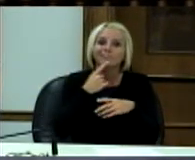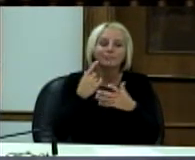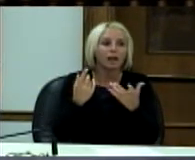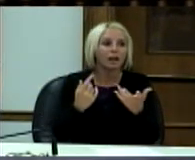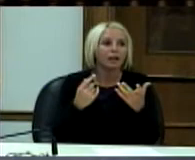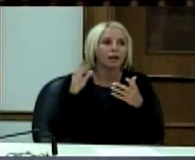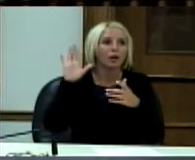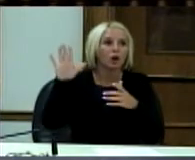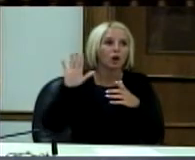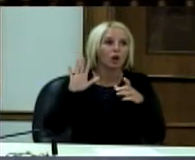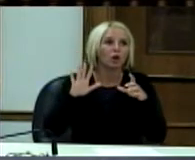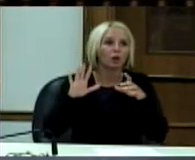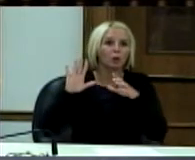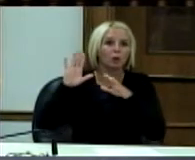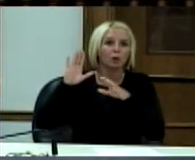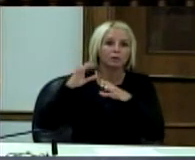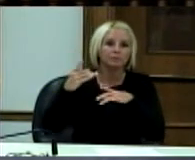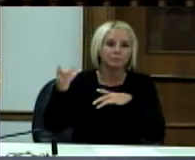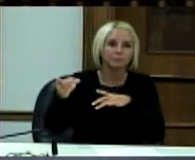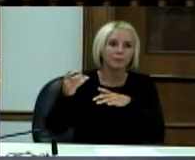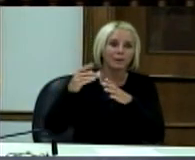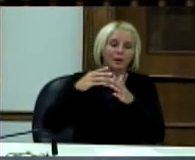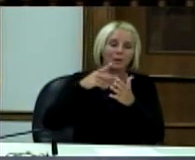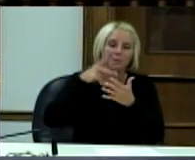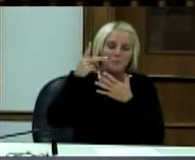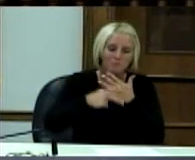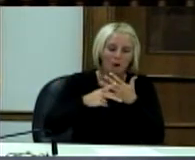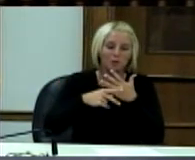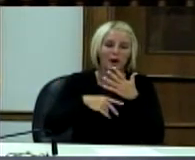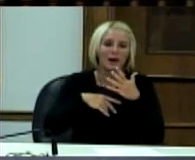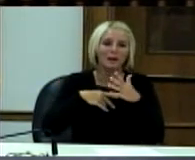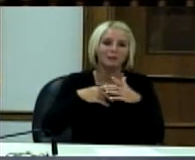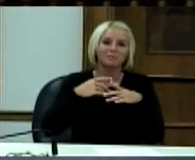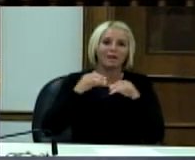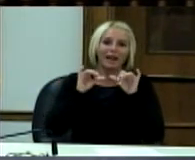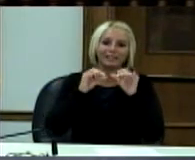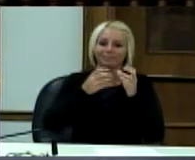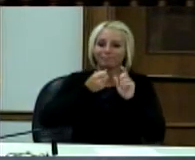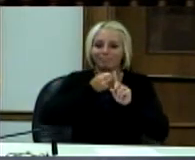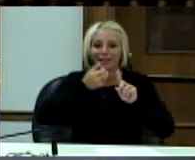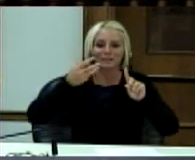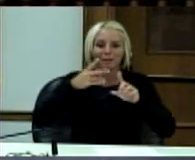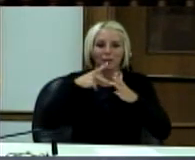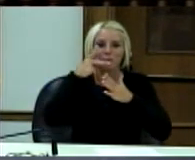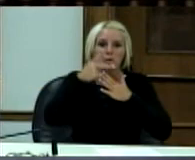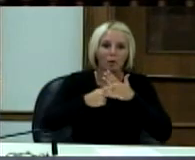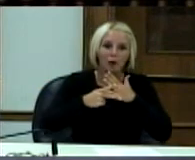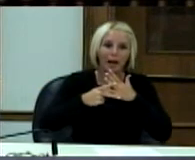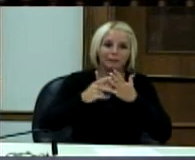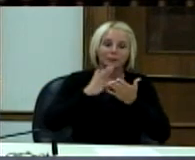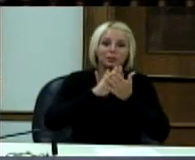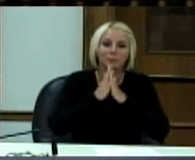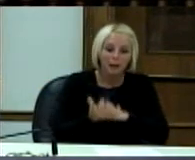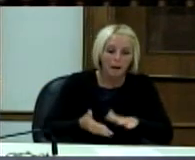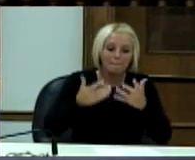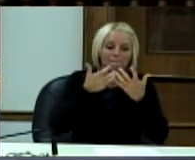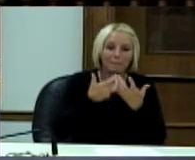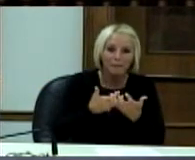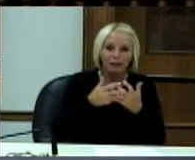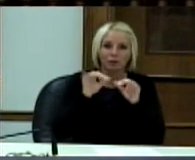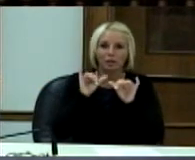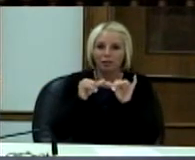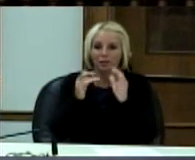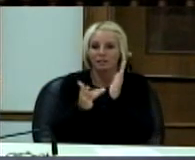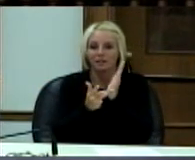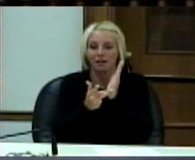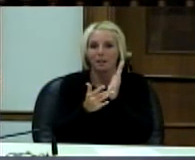our regular education students going through the program that have traditionally tracked here and possibly expand those programs to the manufacturing, engineering, and